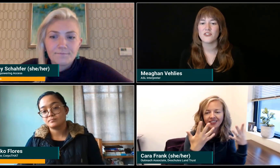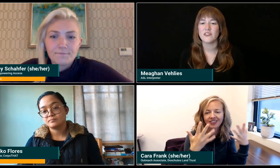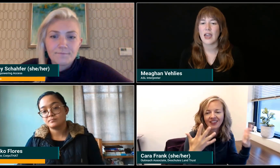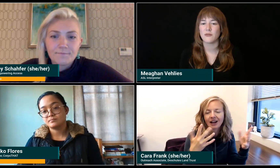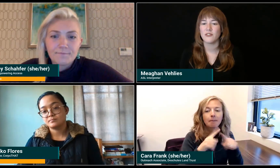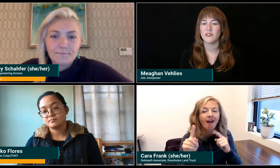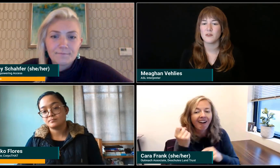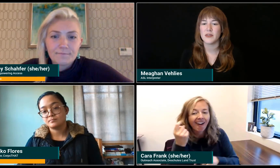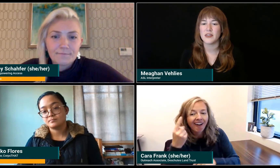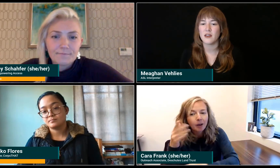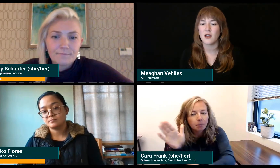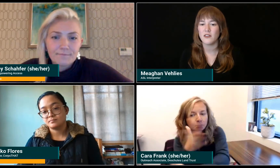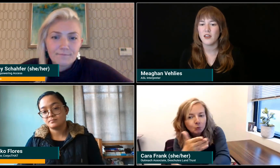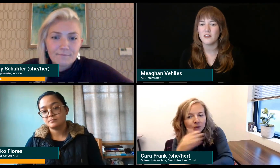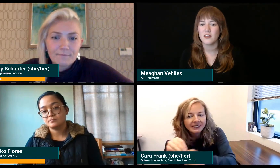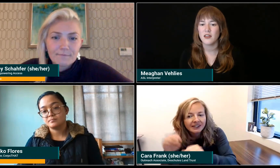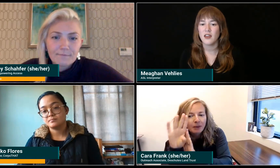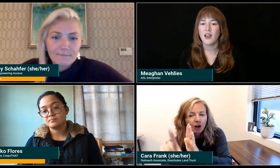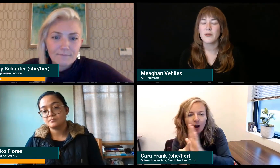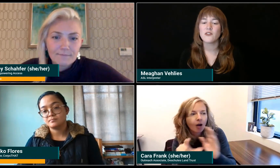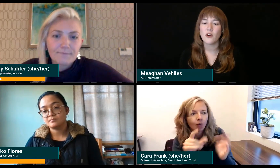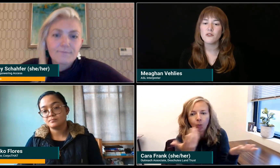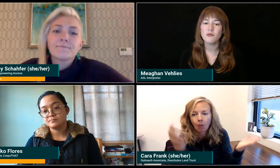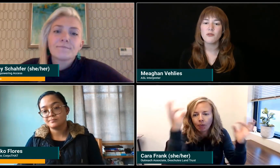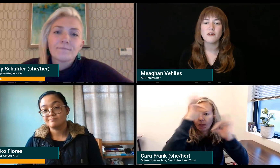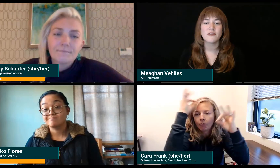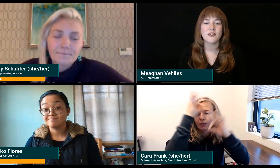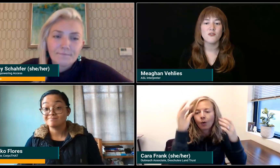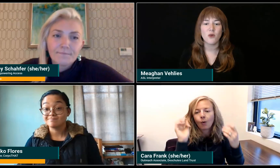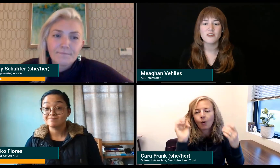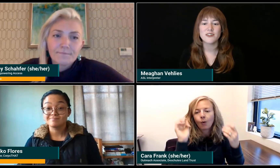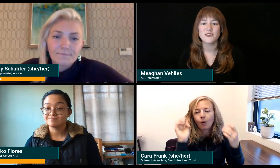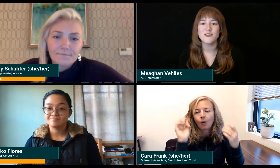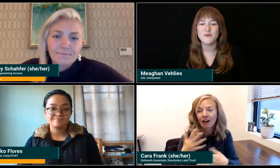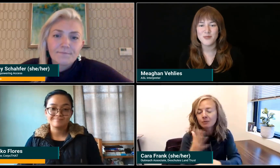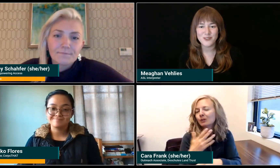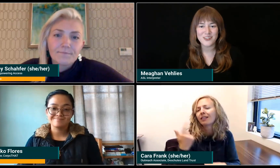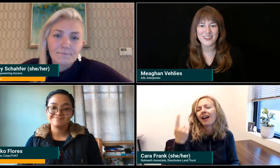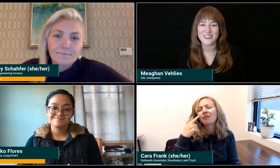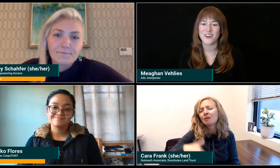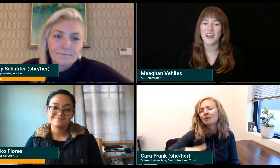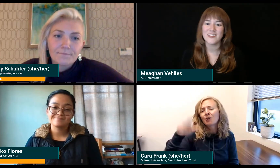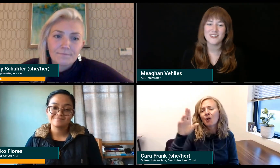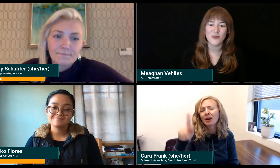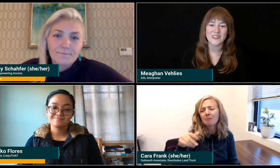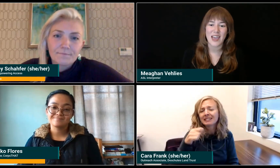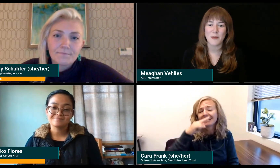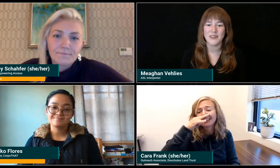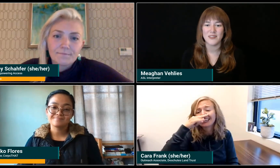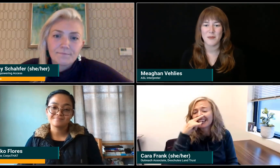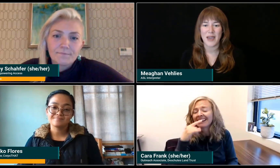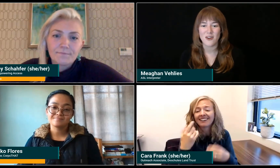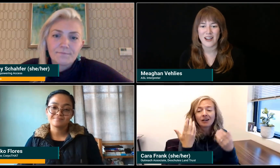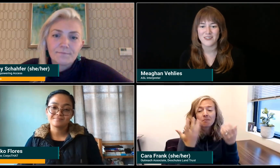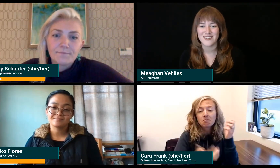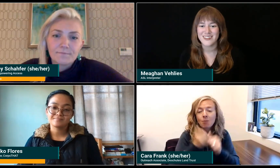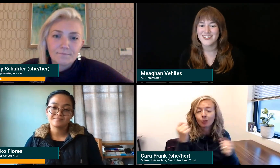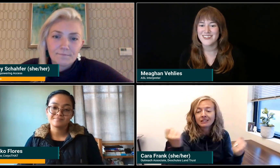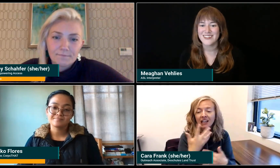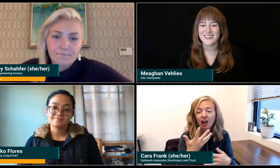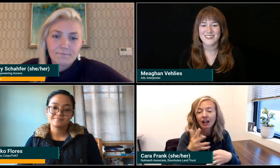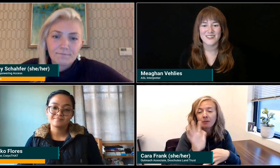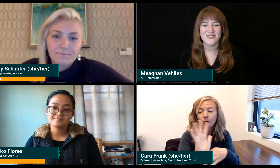captions that just caption the speaking content, but it's also important that you want to include music in there, any noise happening in the